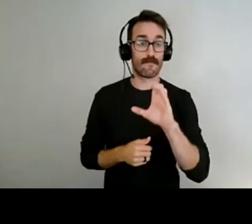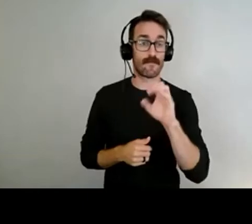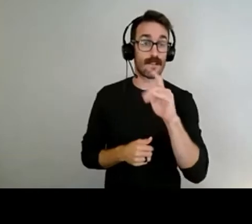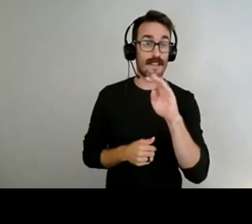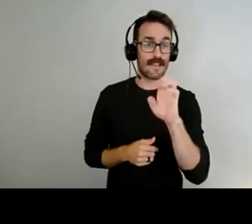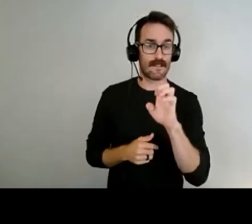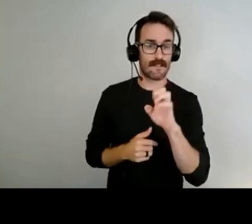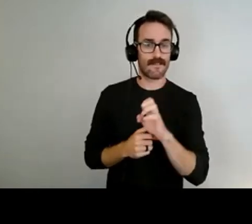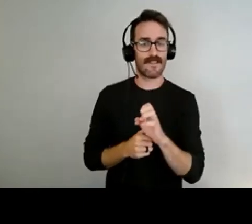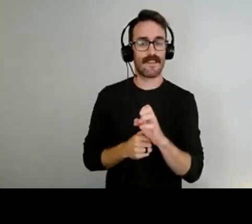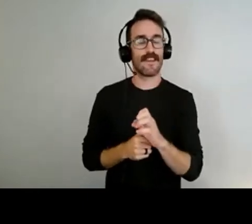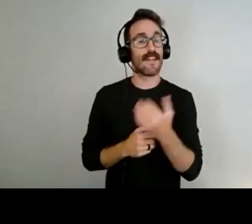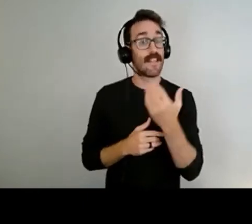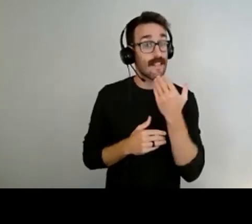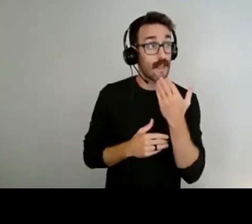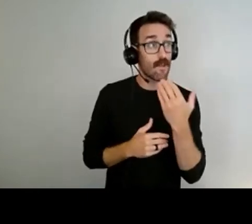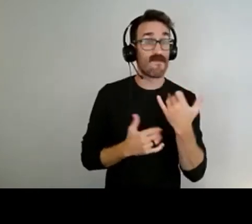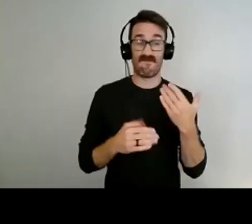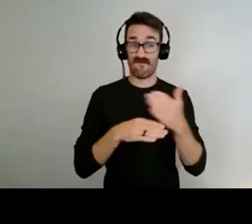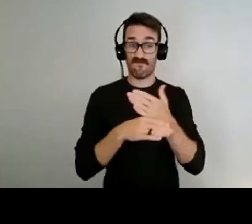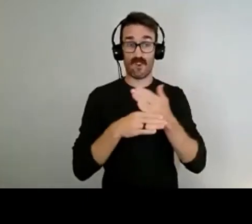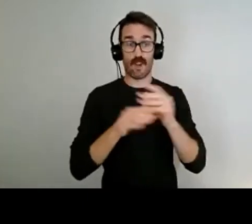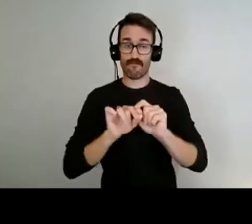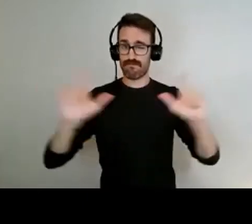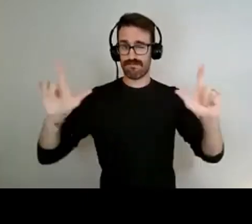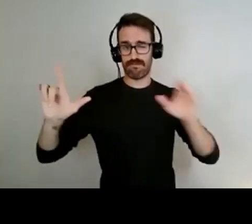Wonderful. Let me just share my screen.